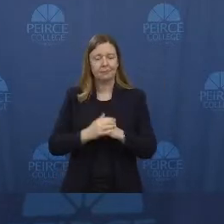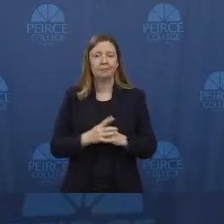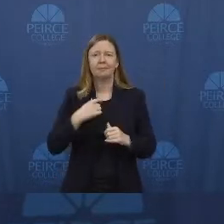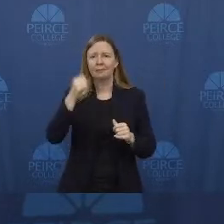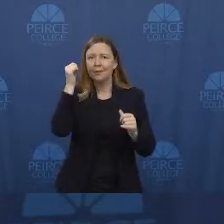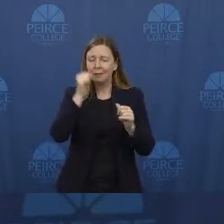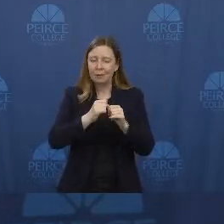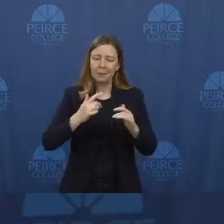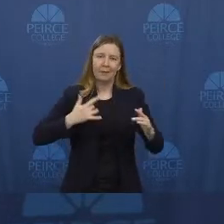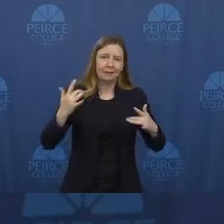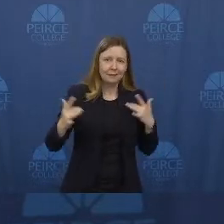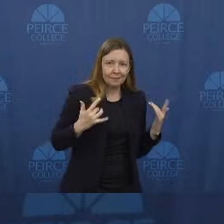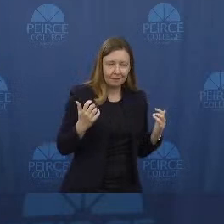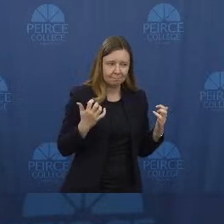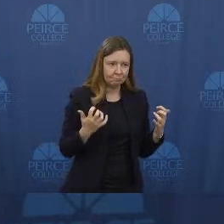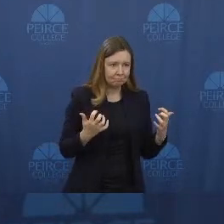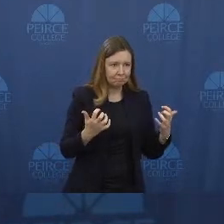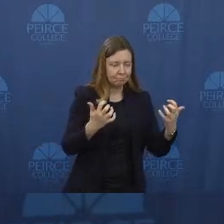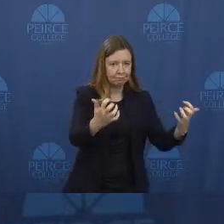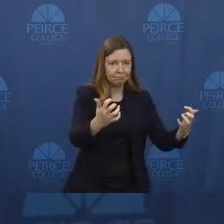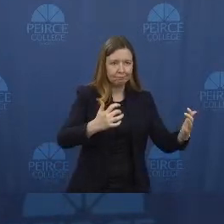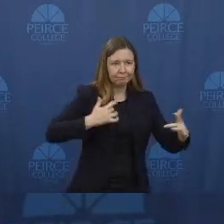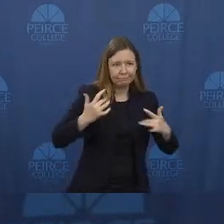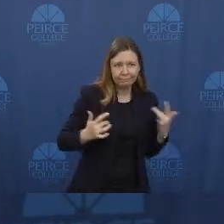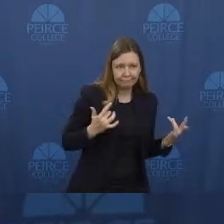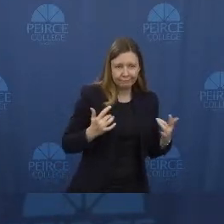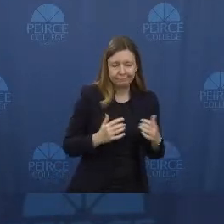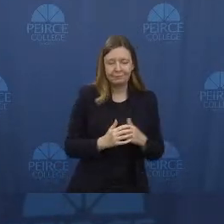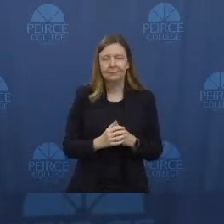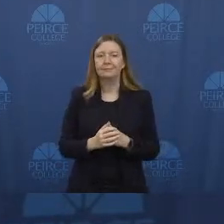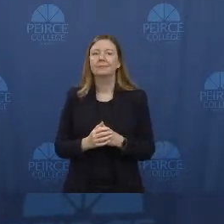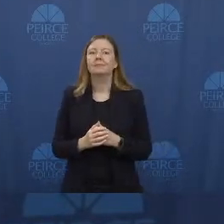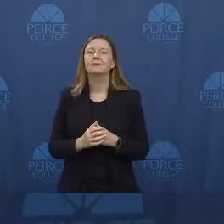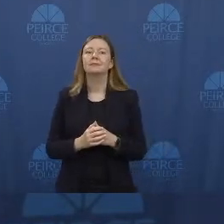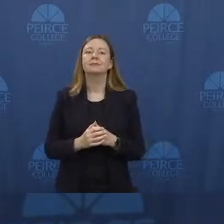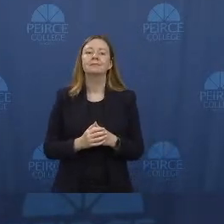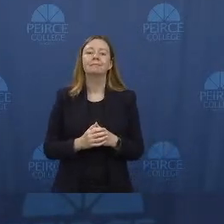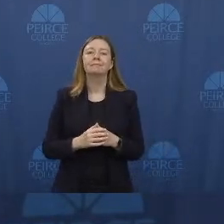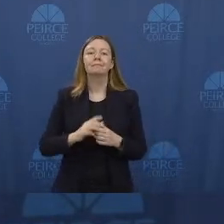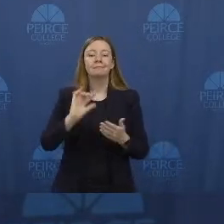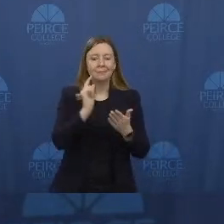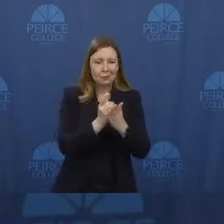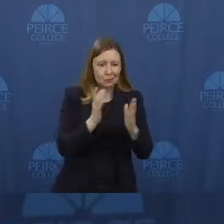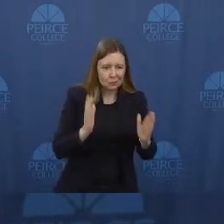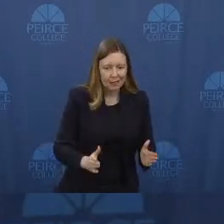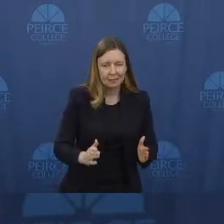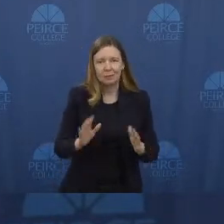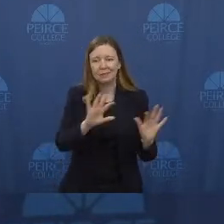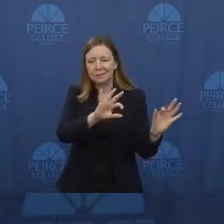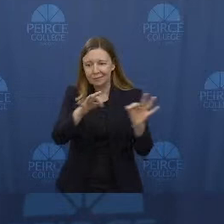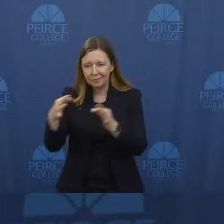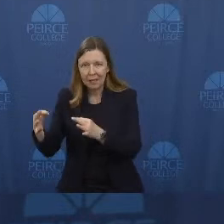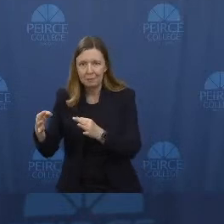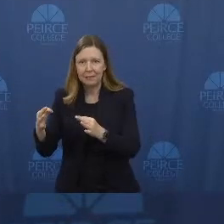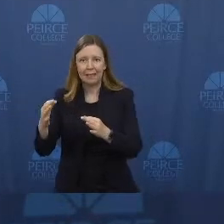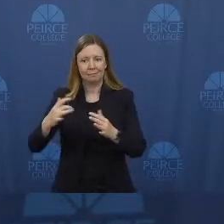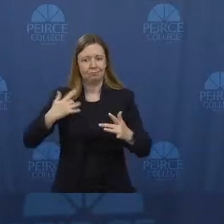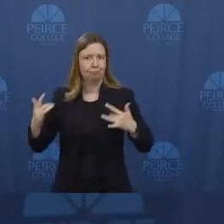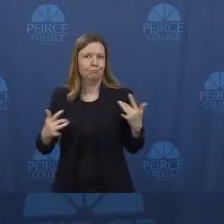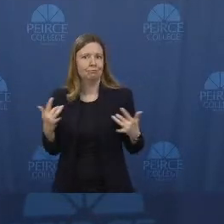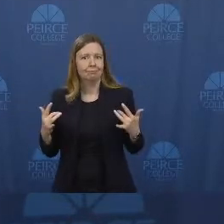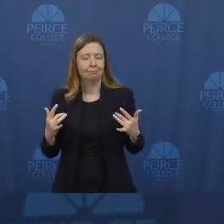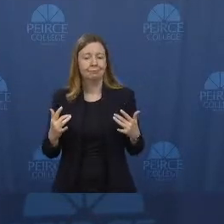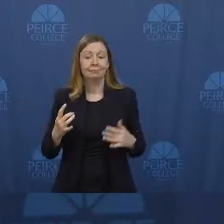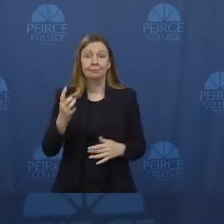the excitement of the crowd, the collective joy of candidates and loved ones, the bright lights, and